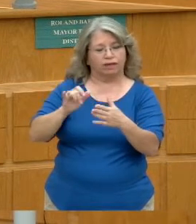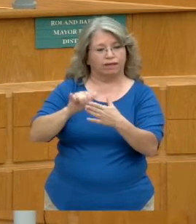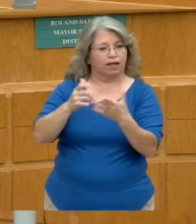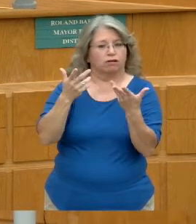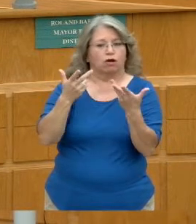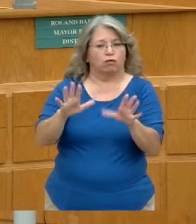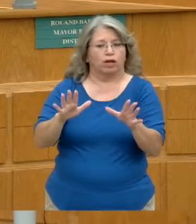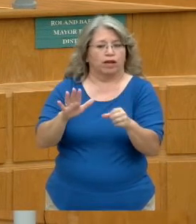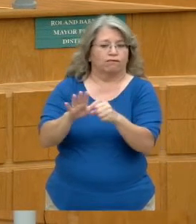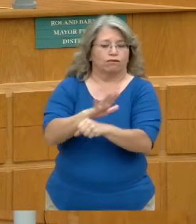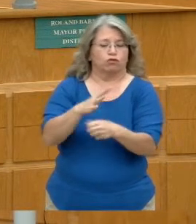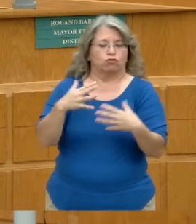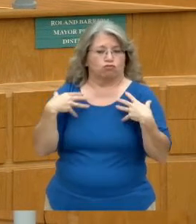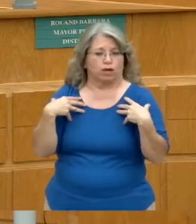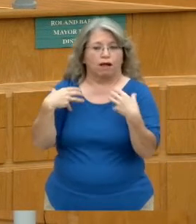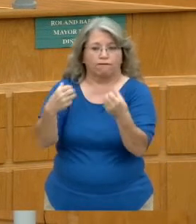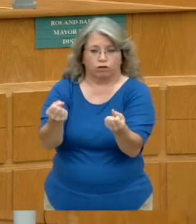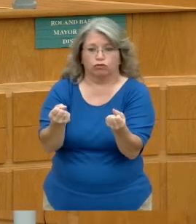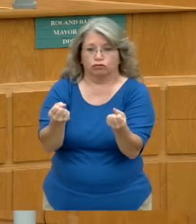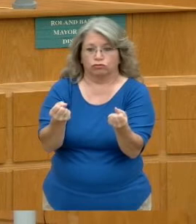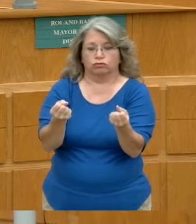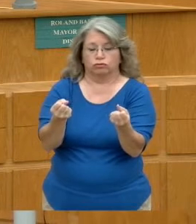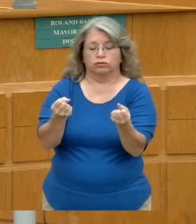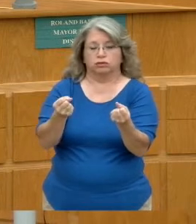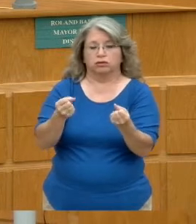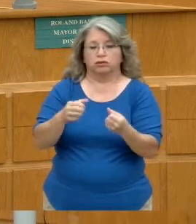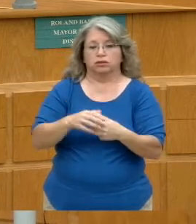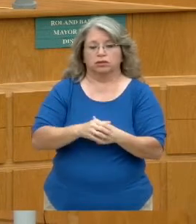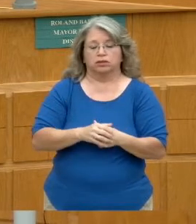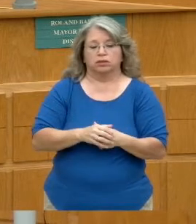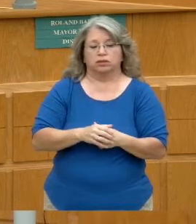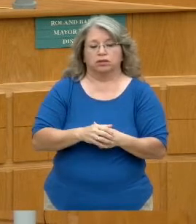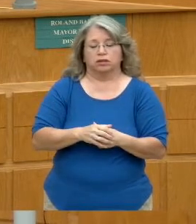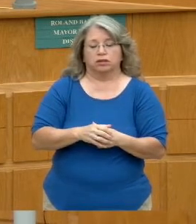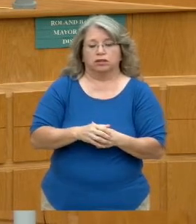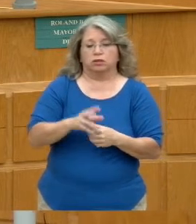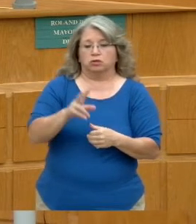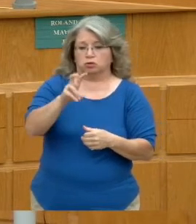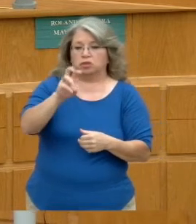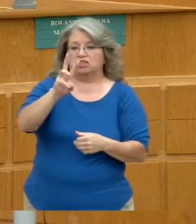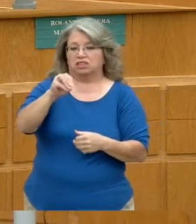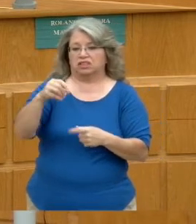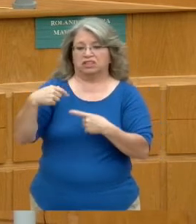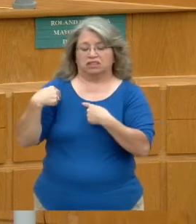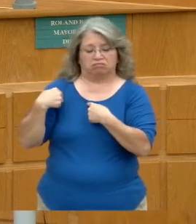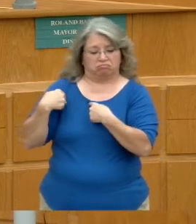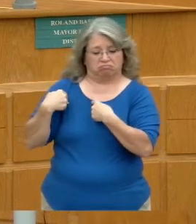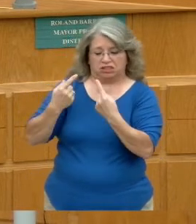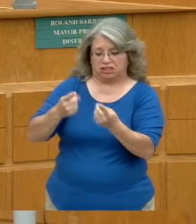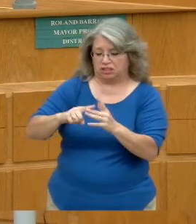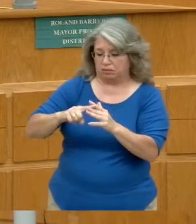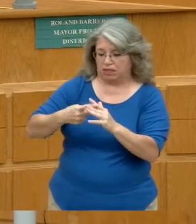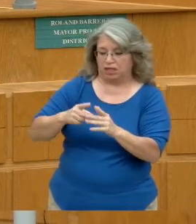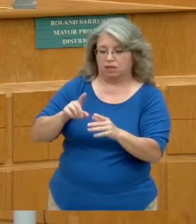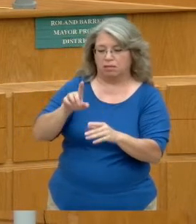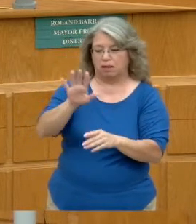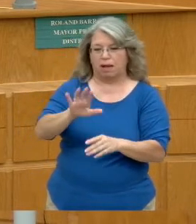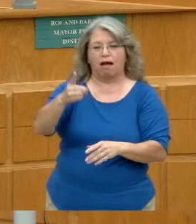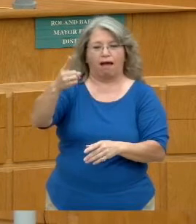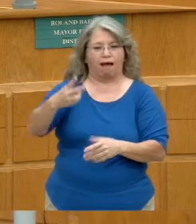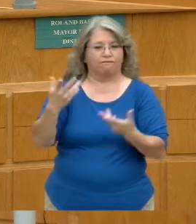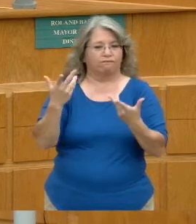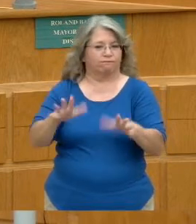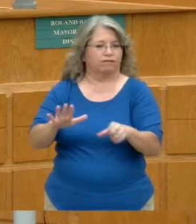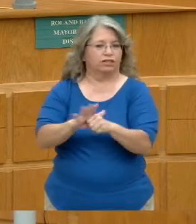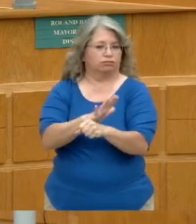virus, they're healthy again. So 260 in the beginning, since the beginning, but half of those persons have recovered.